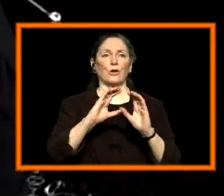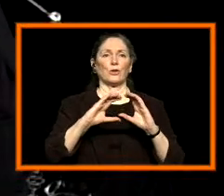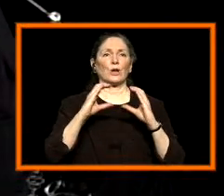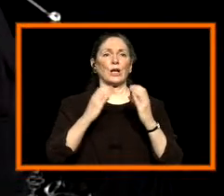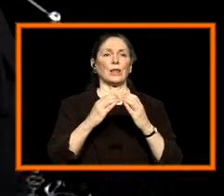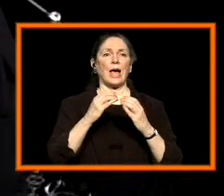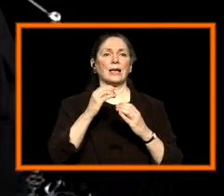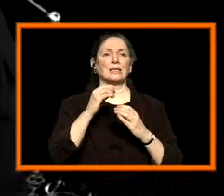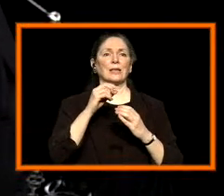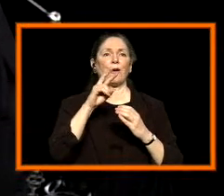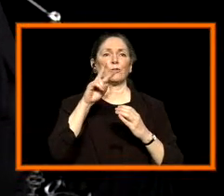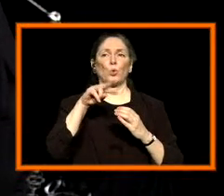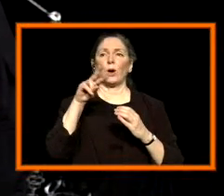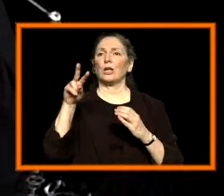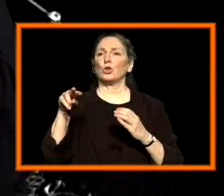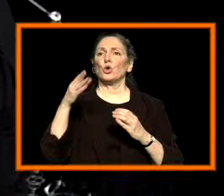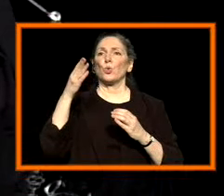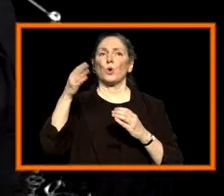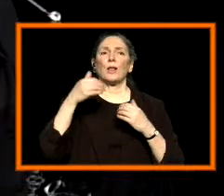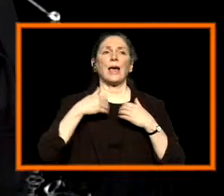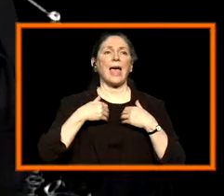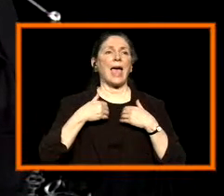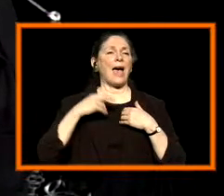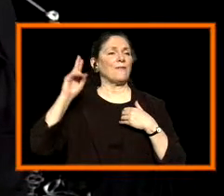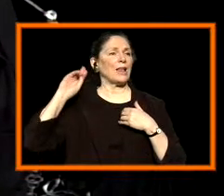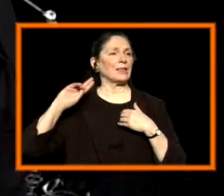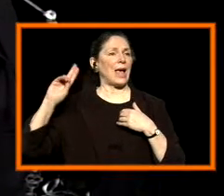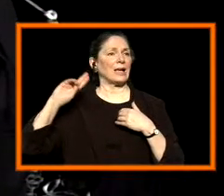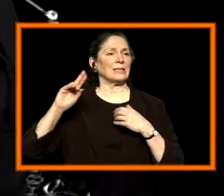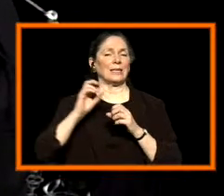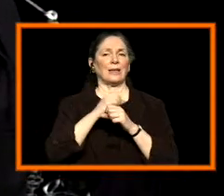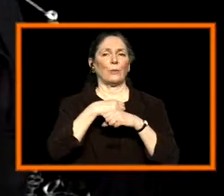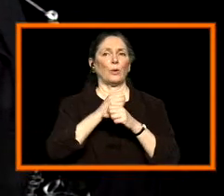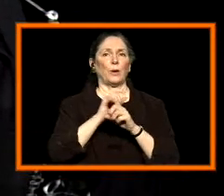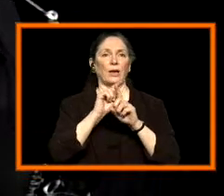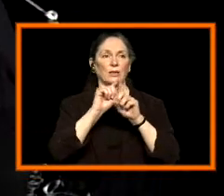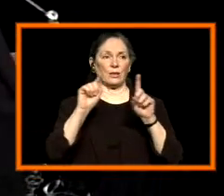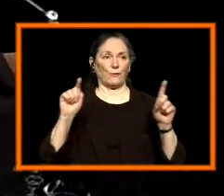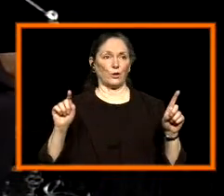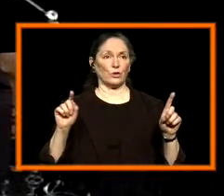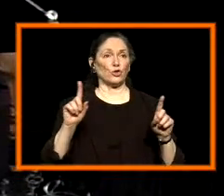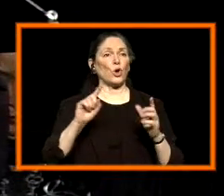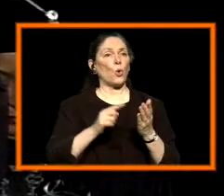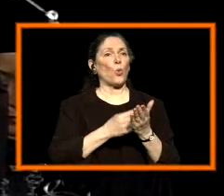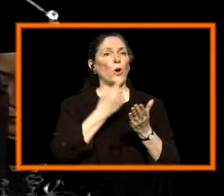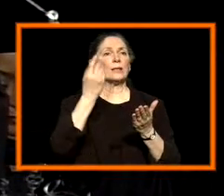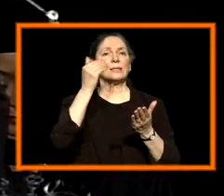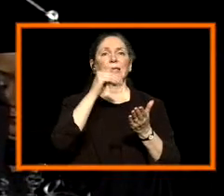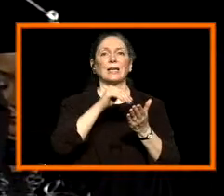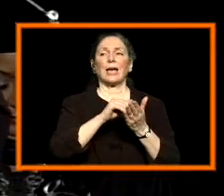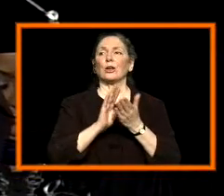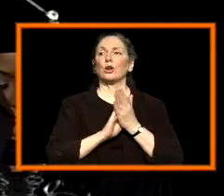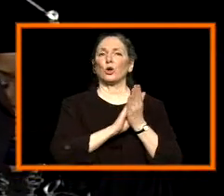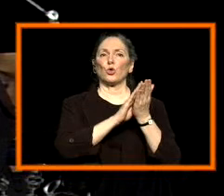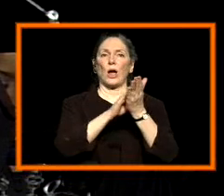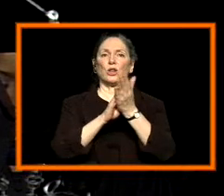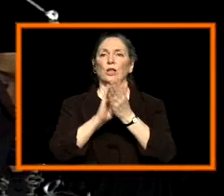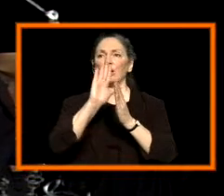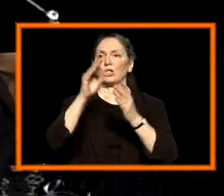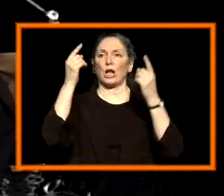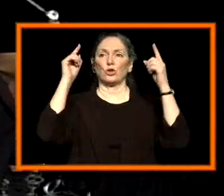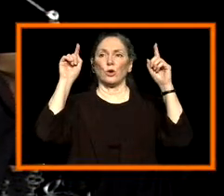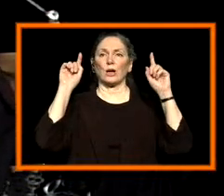class of 22 will have a legacy that will make a difference. So once again, congratulations on